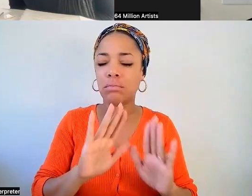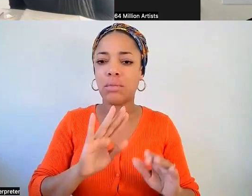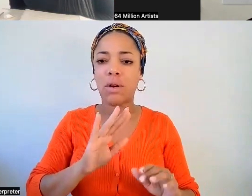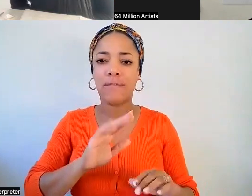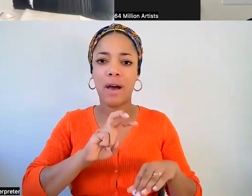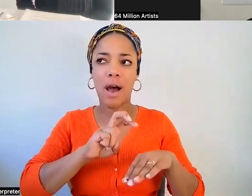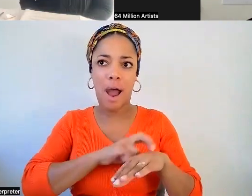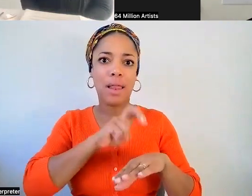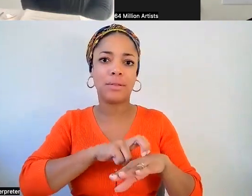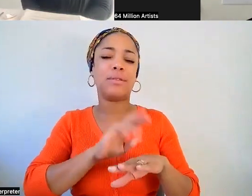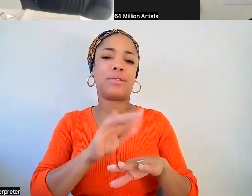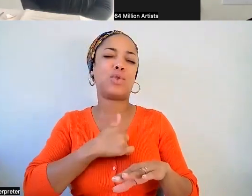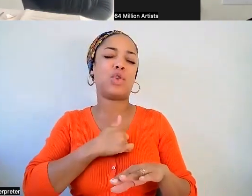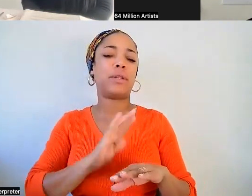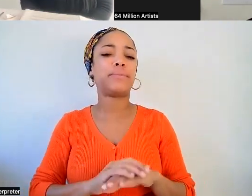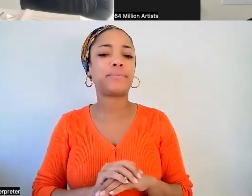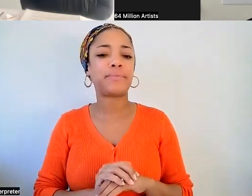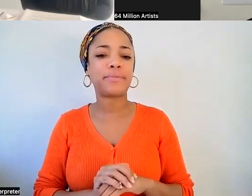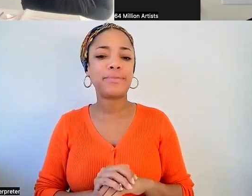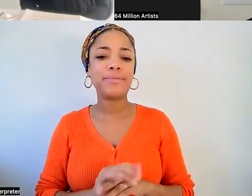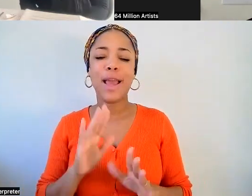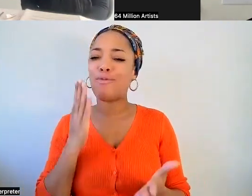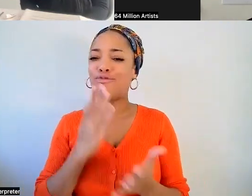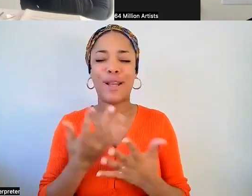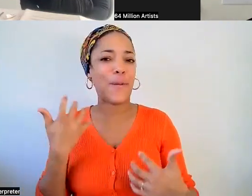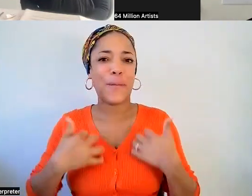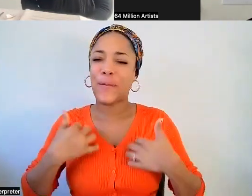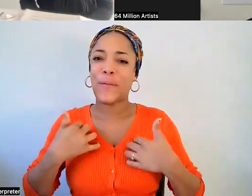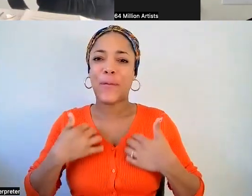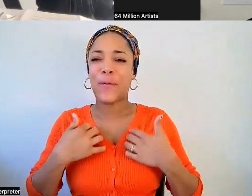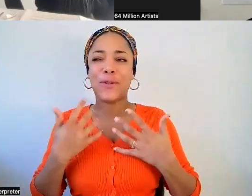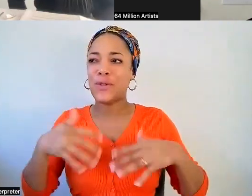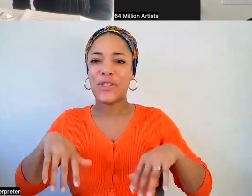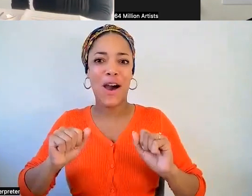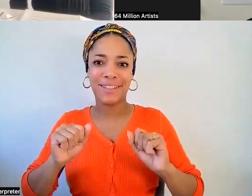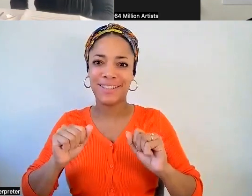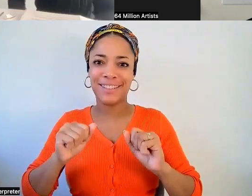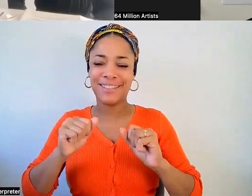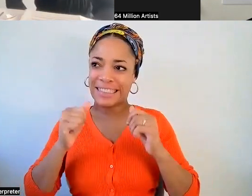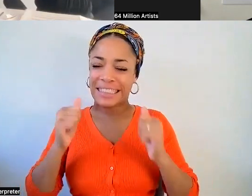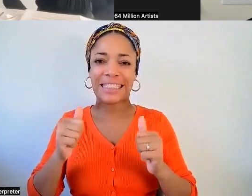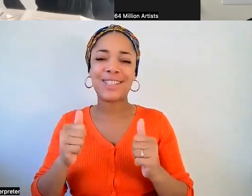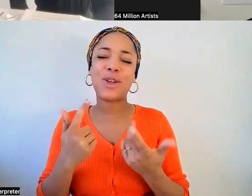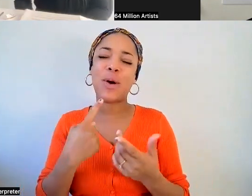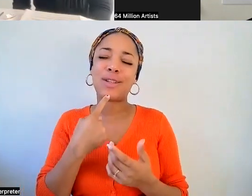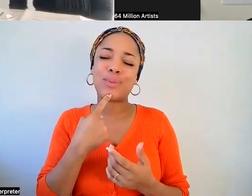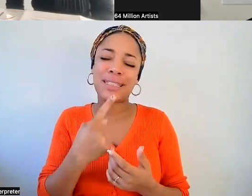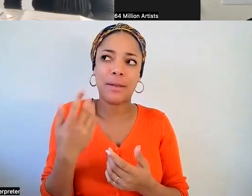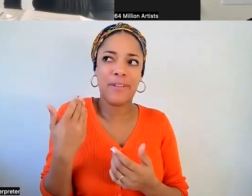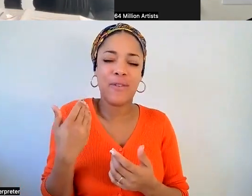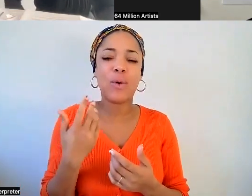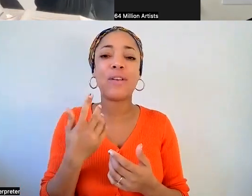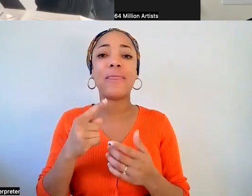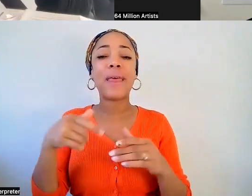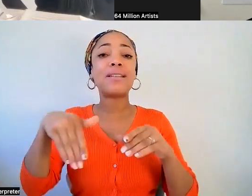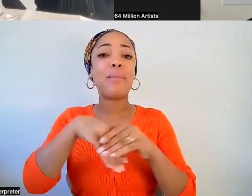Yes. All right. Fantastic. Well, I am super excited to jump straight in. Mm-hmm. So like we said, for people who don't know, this is part of the January Challenge, which